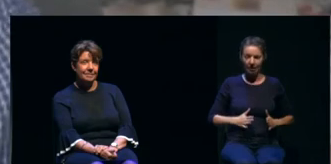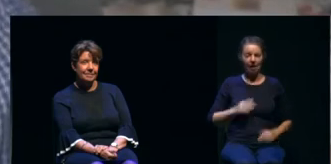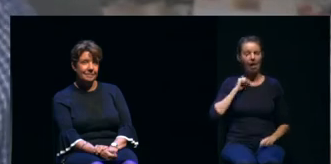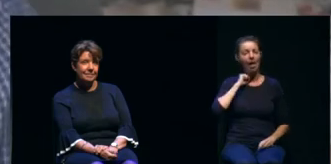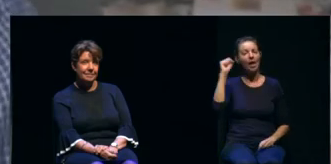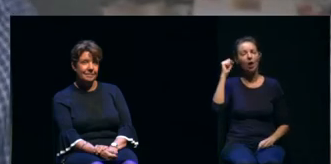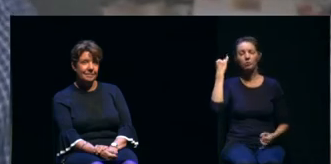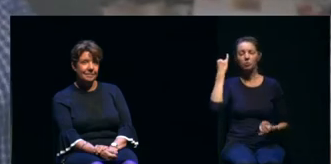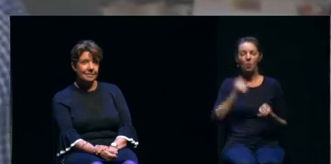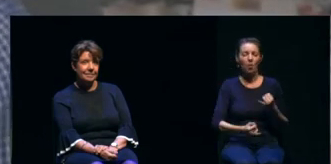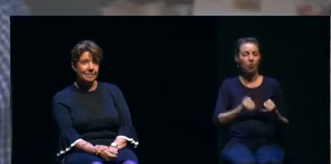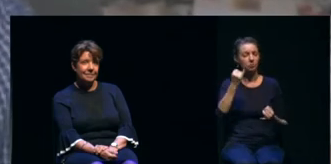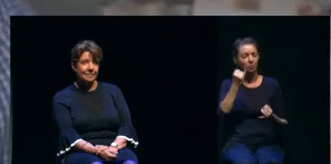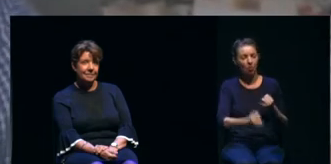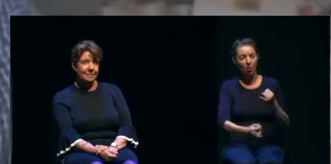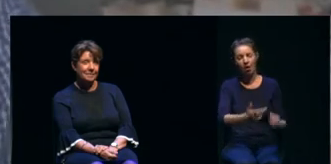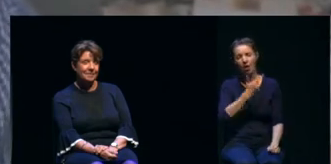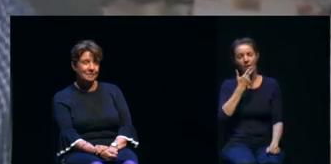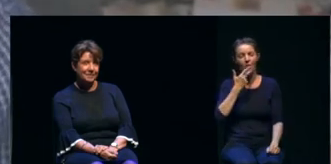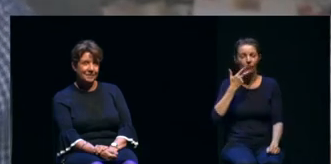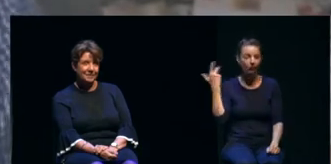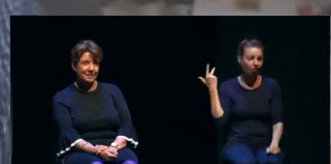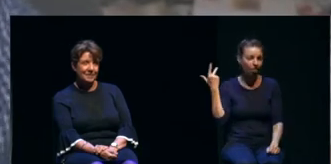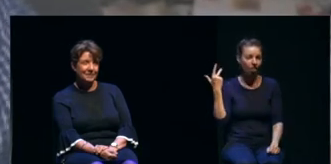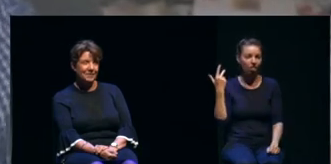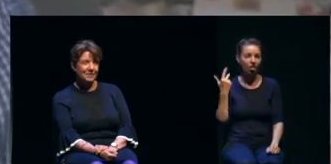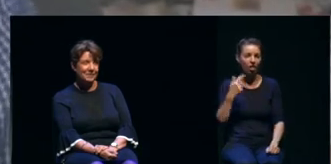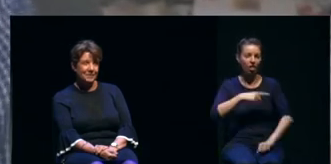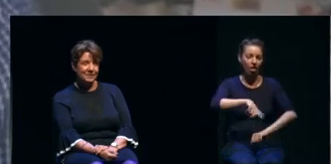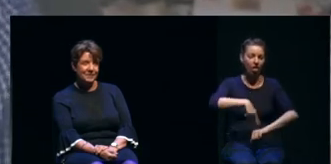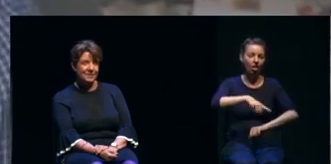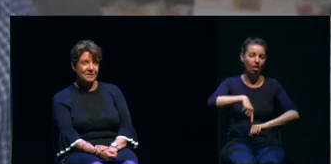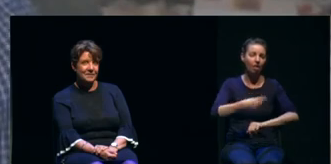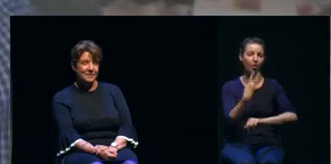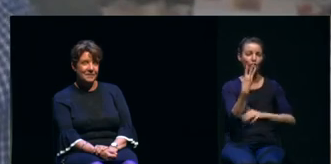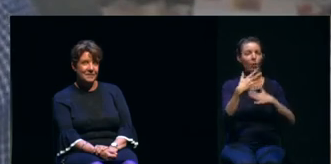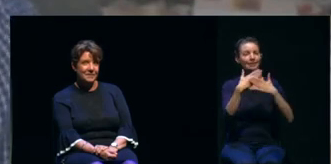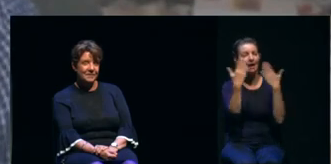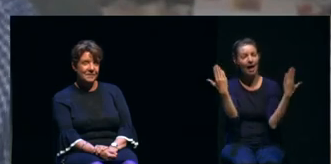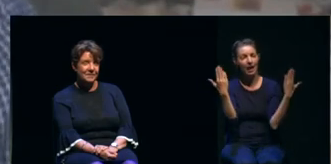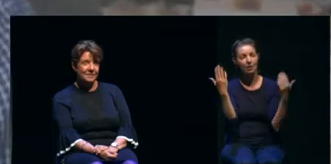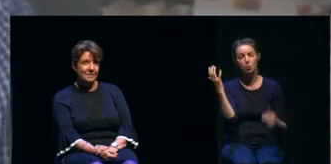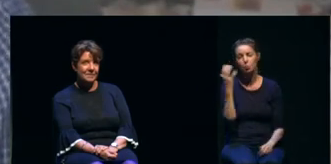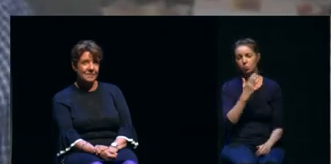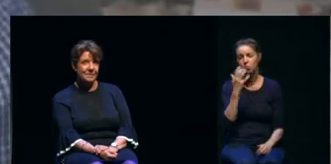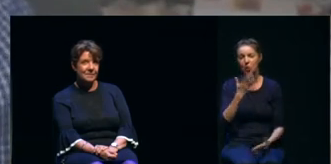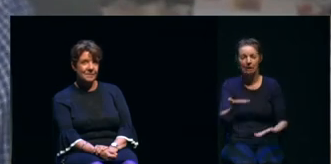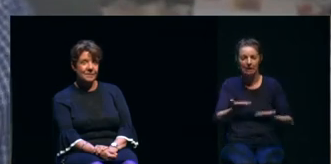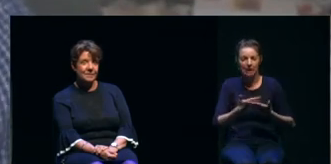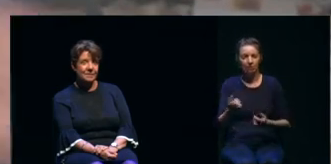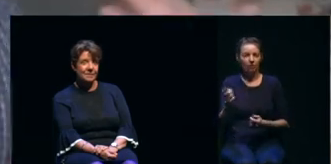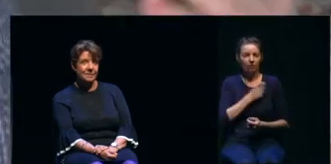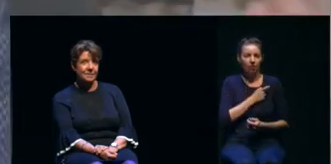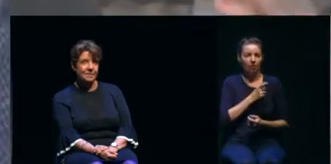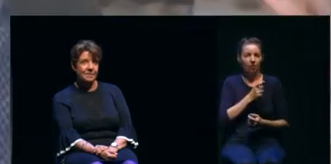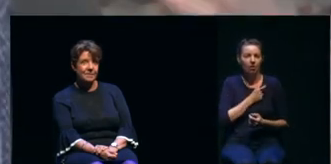would start to become apocalyptic. They would roll into day 3 and they would bring with them such towering fear and anxiety,